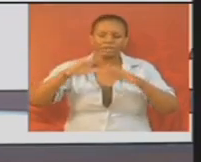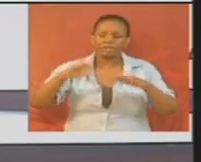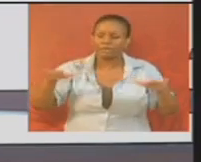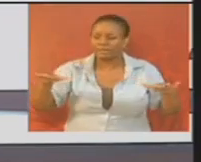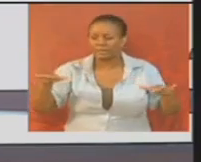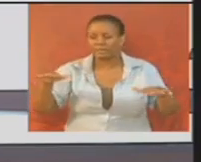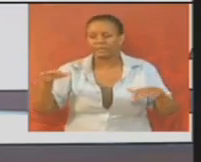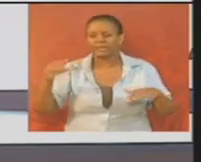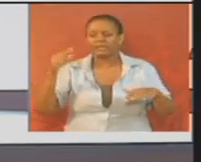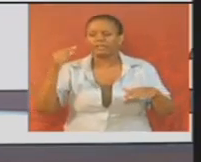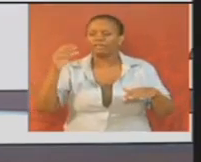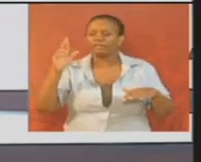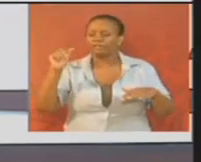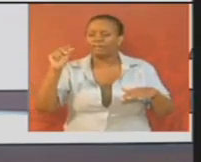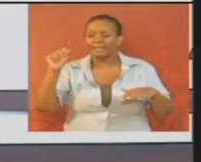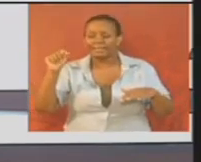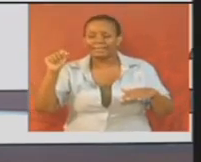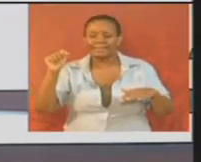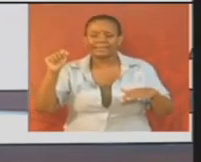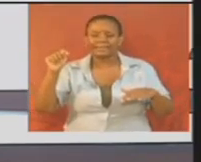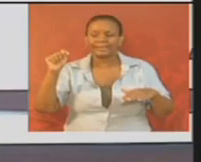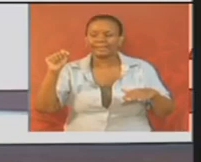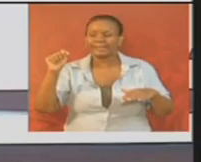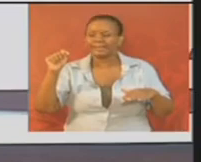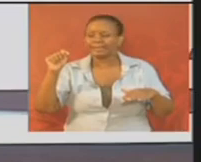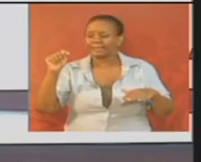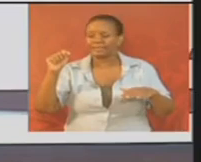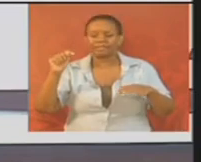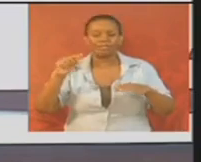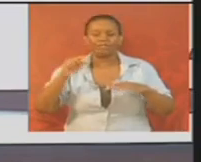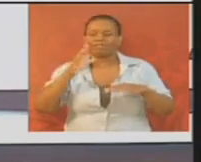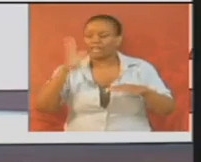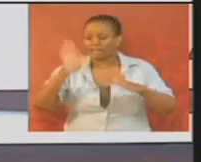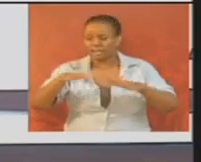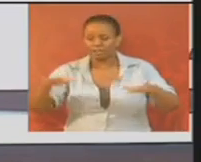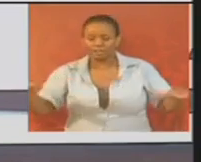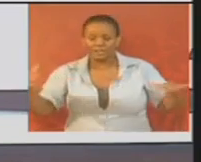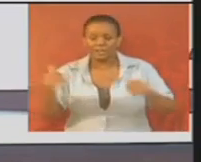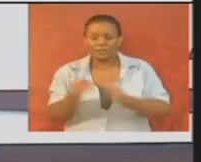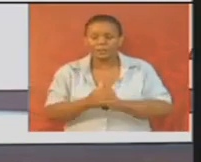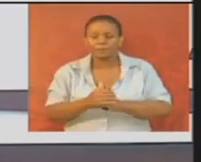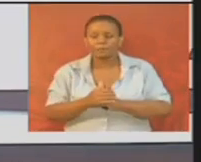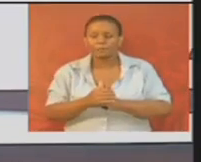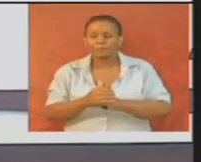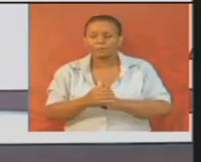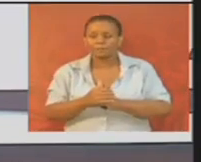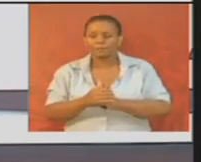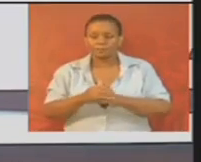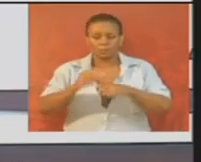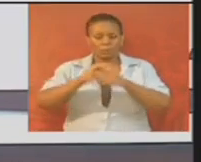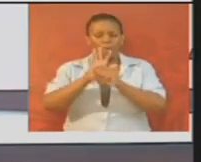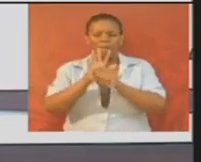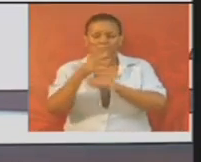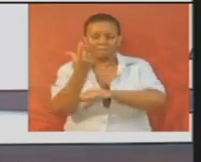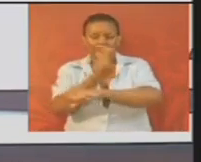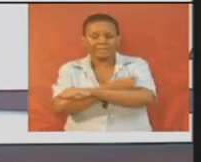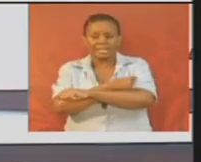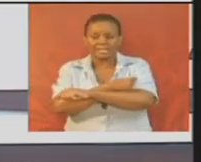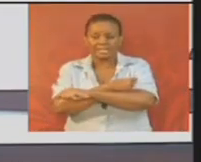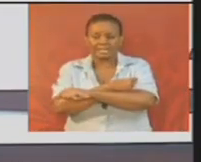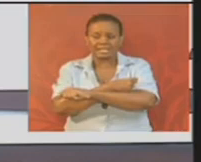of defense in the fight against the COVID-19 virus. The COVID-19 vaccine, together with adherence